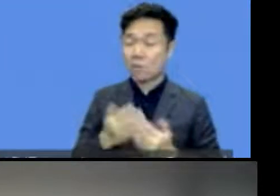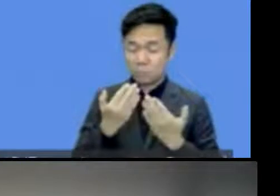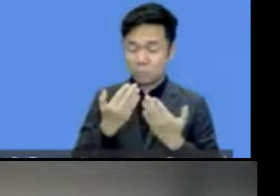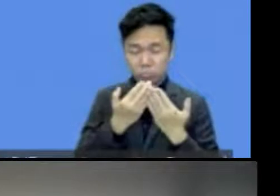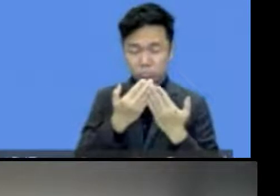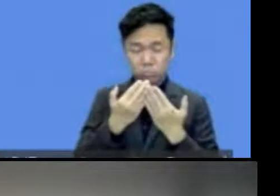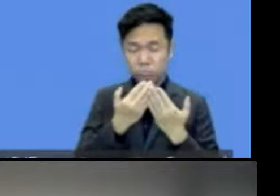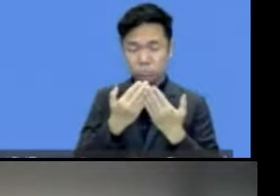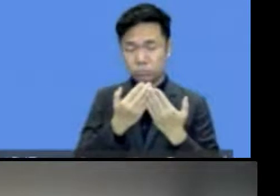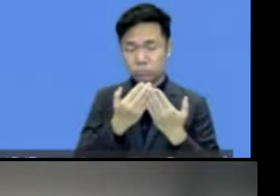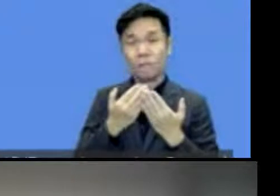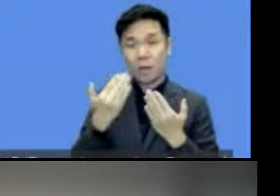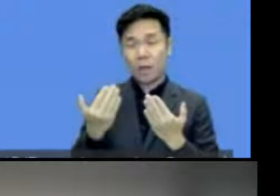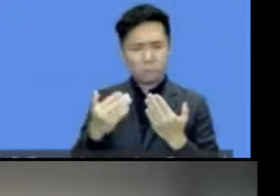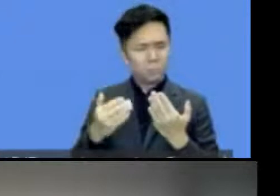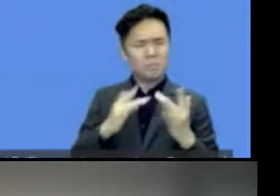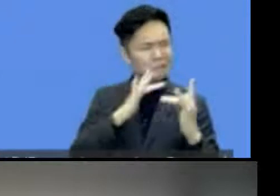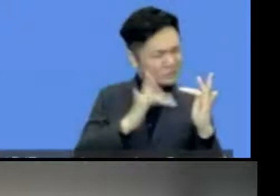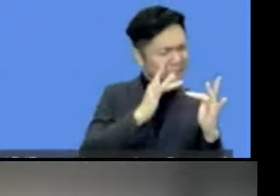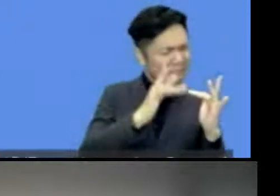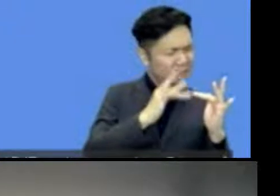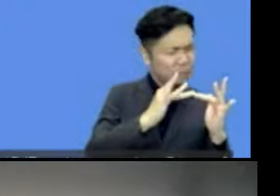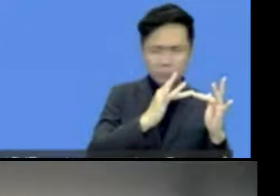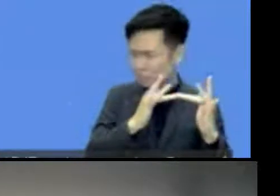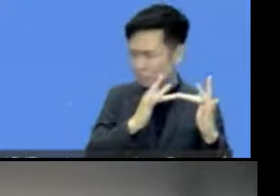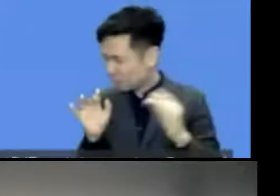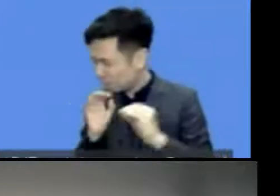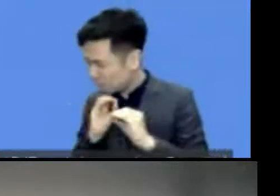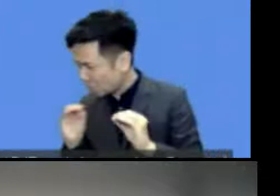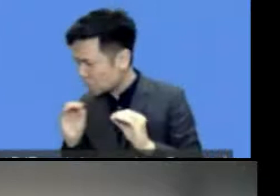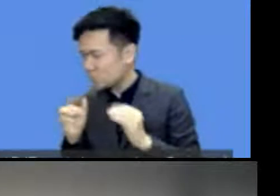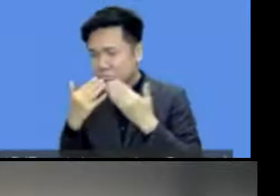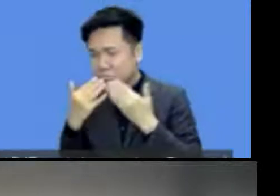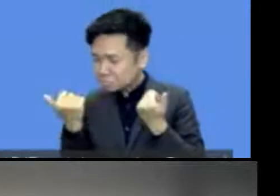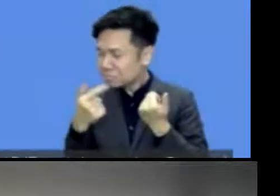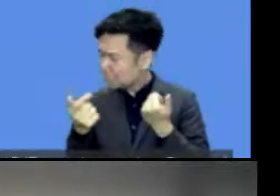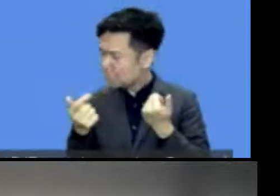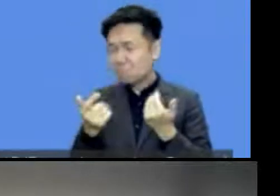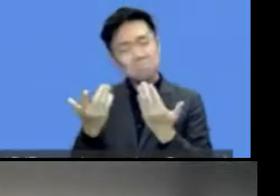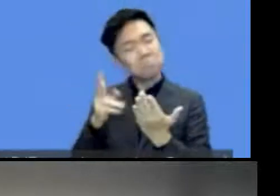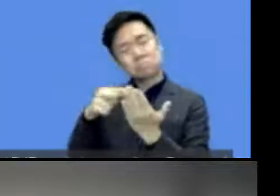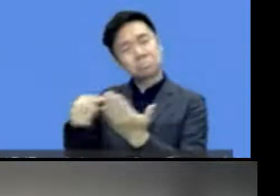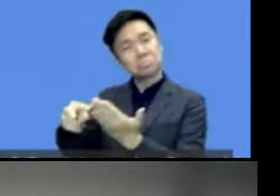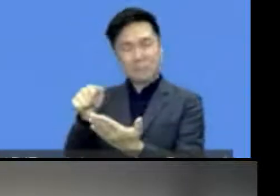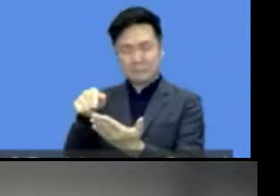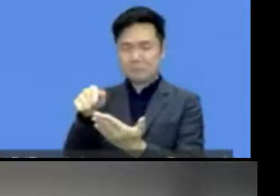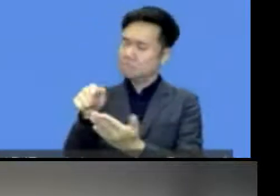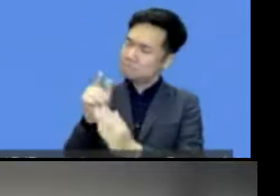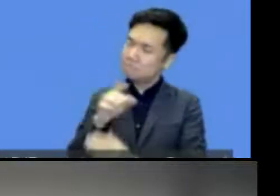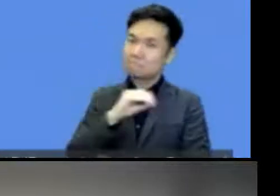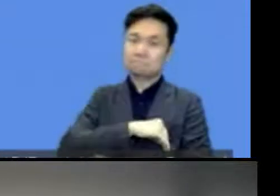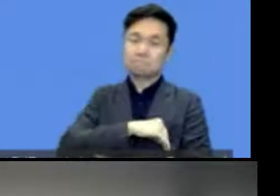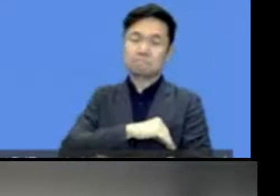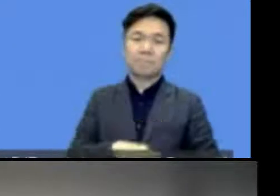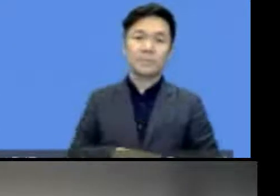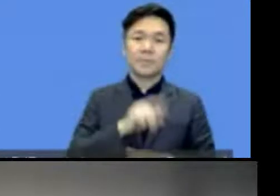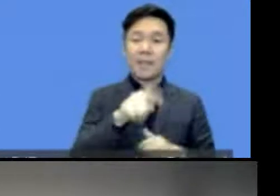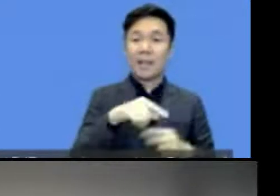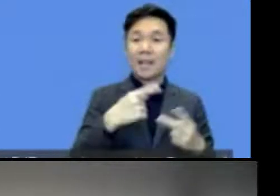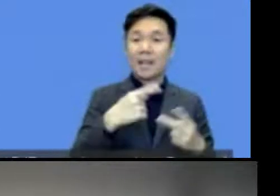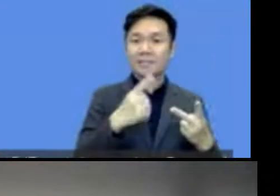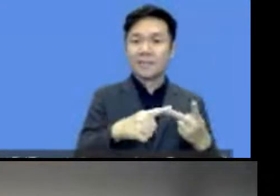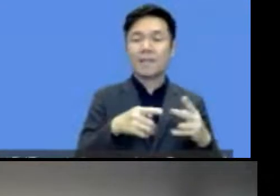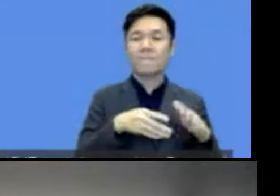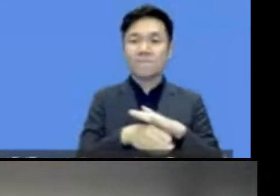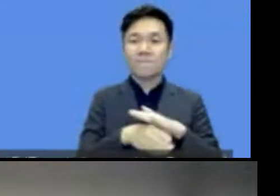education in digital age. And of course, standardization of the contents accessible format, like